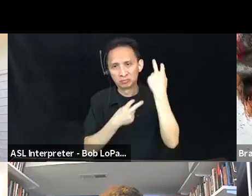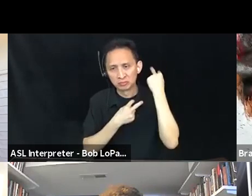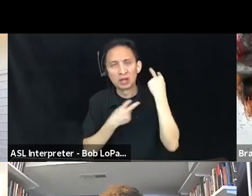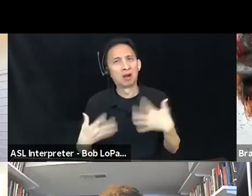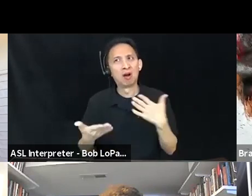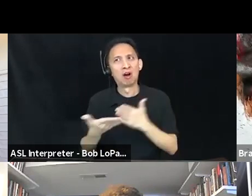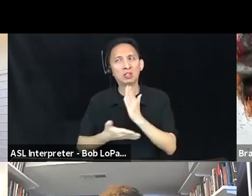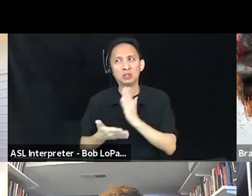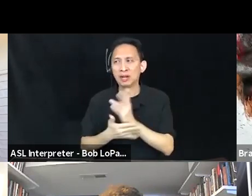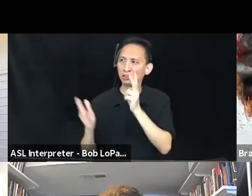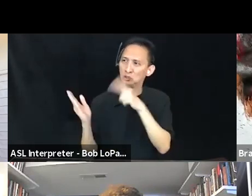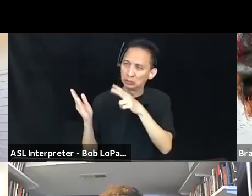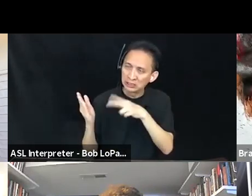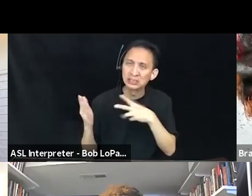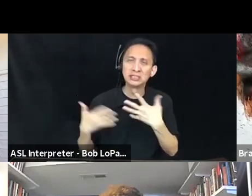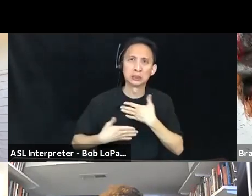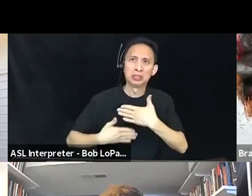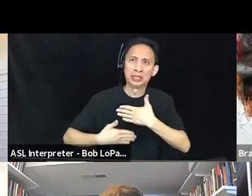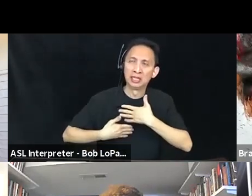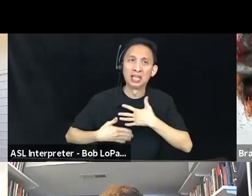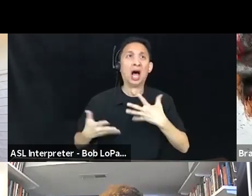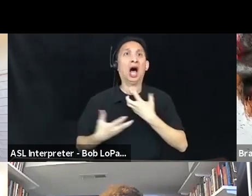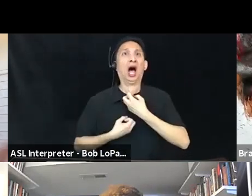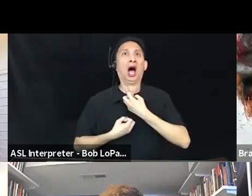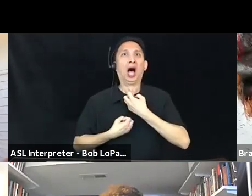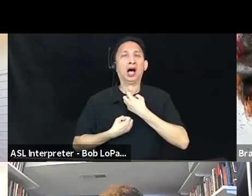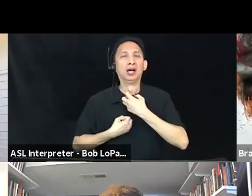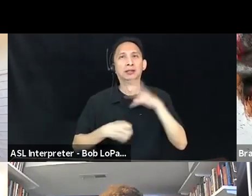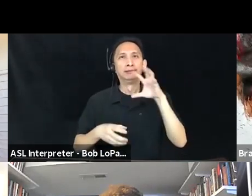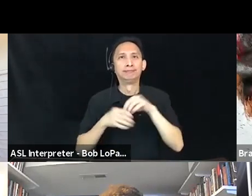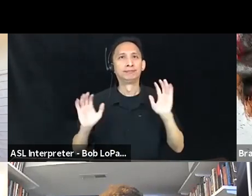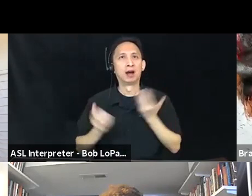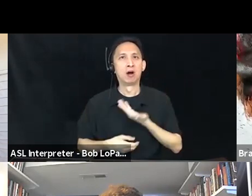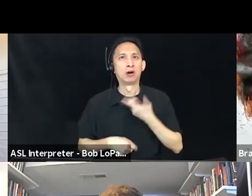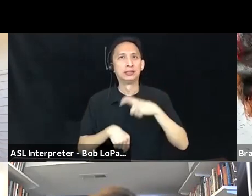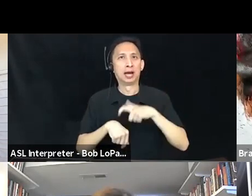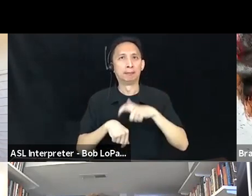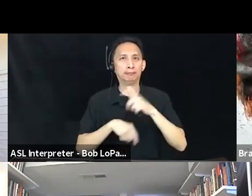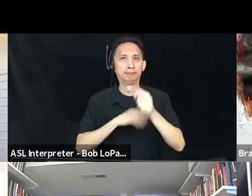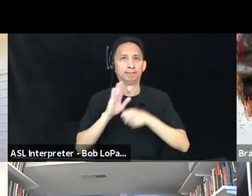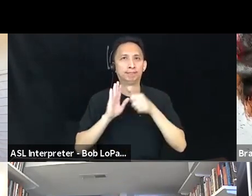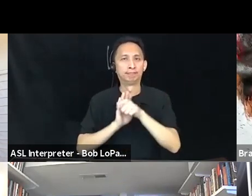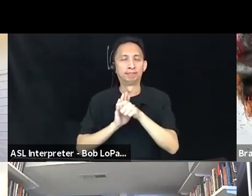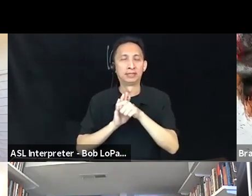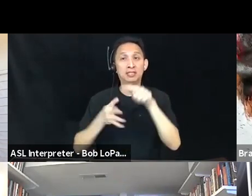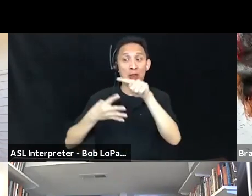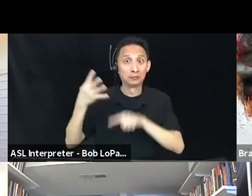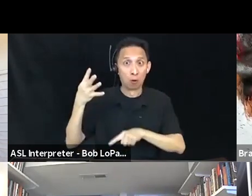right to read and breathlessness of our time. So that's our fabulous